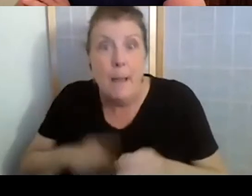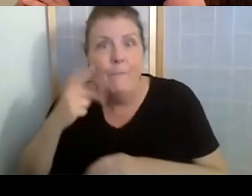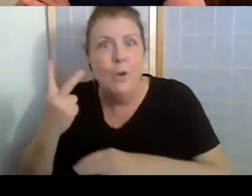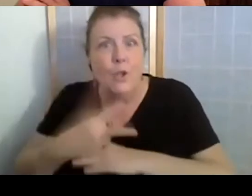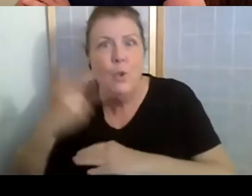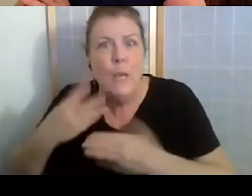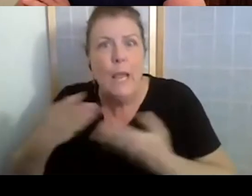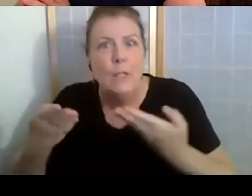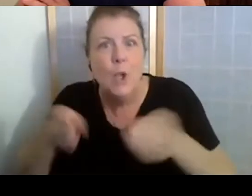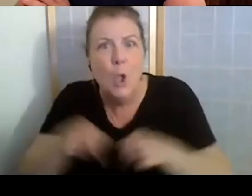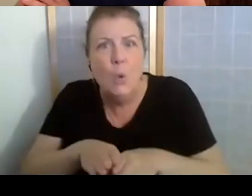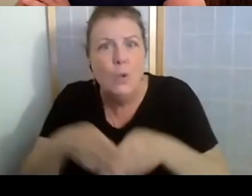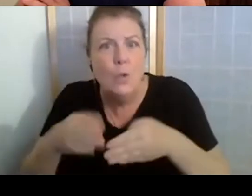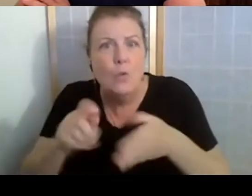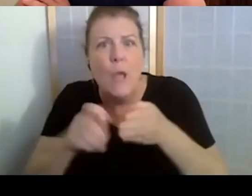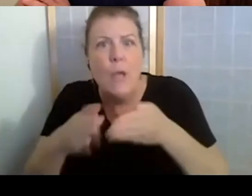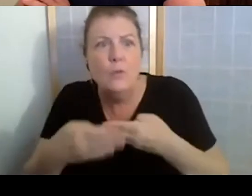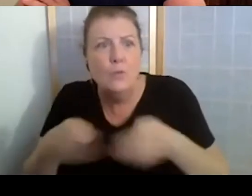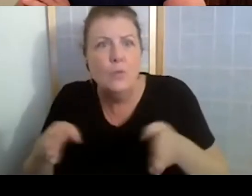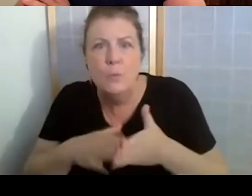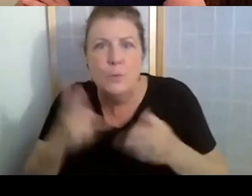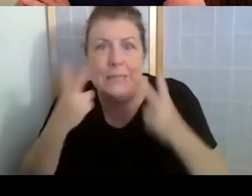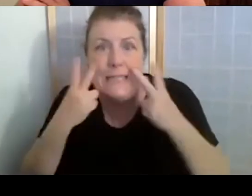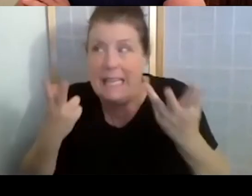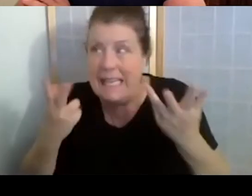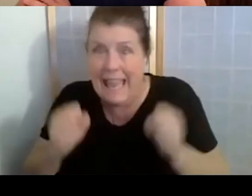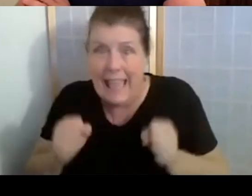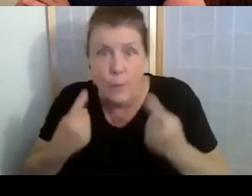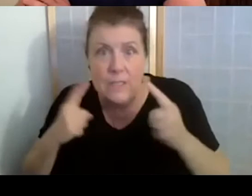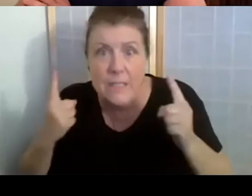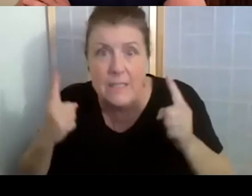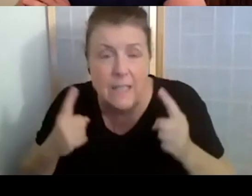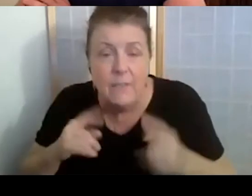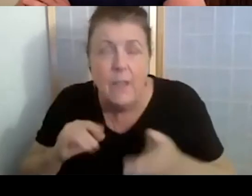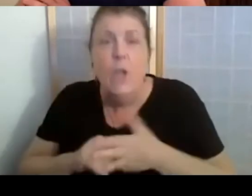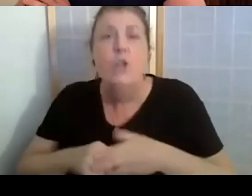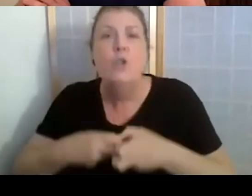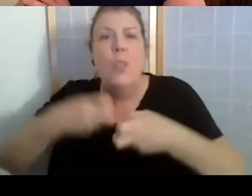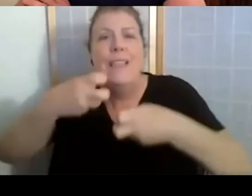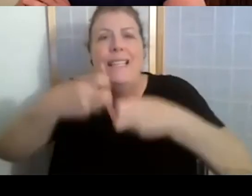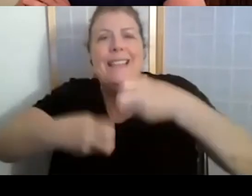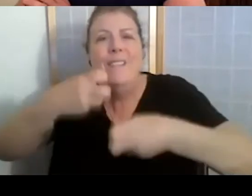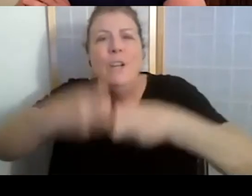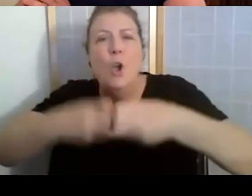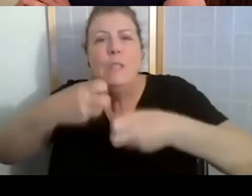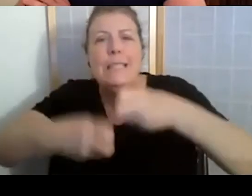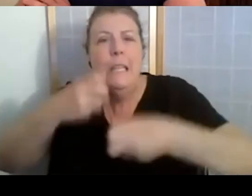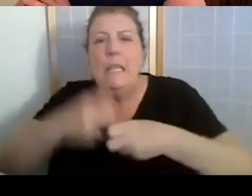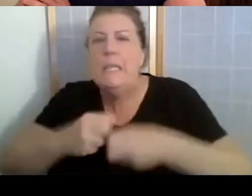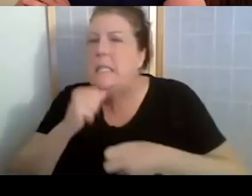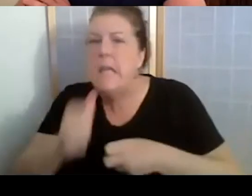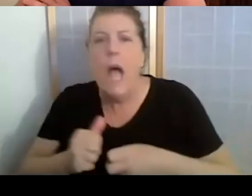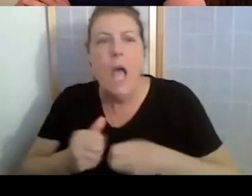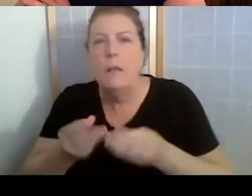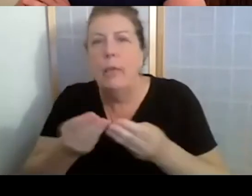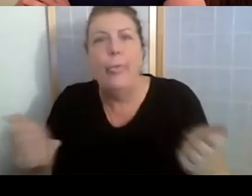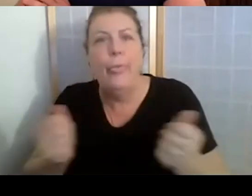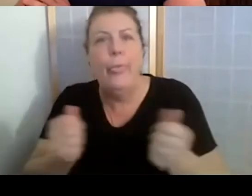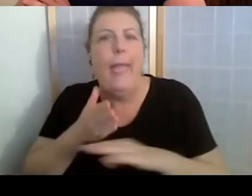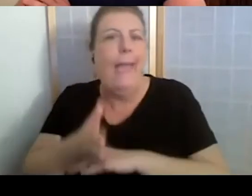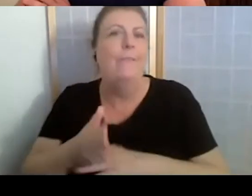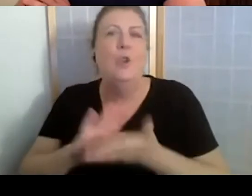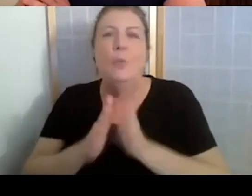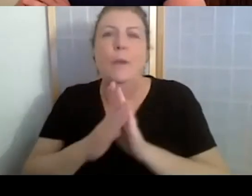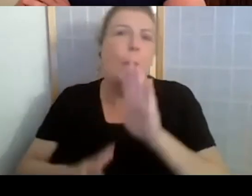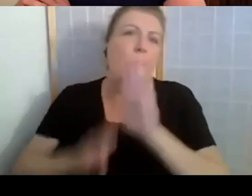writers watching, the difficulty is not the obstacle. The difficulty oftentimes is the fire that you have to go through. Just as a